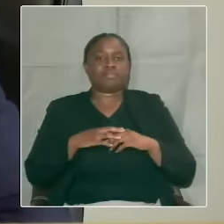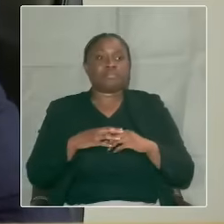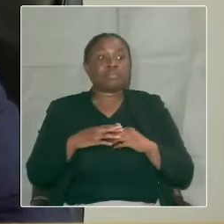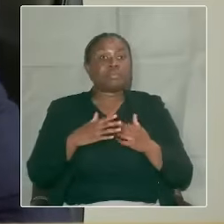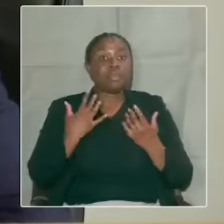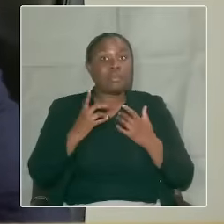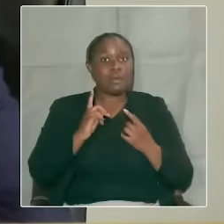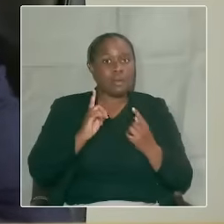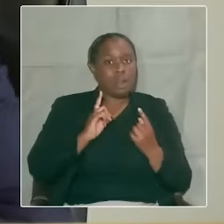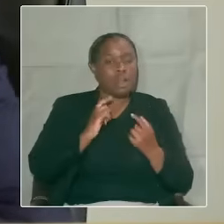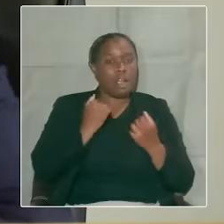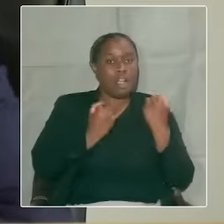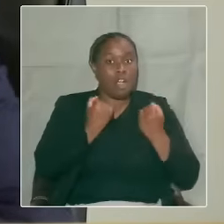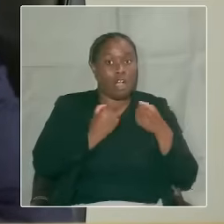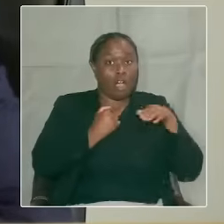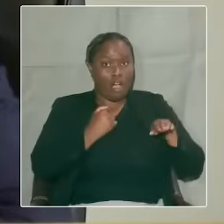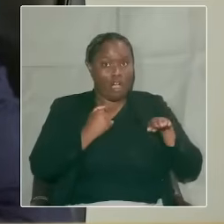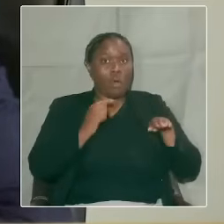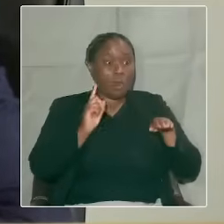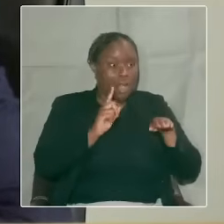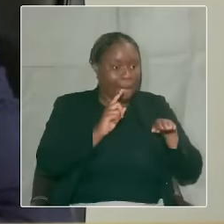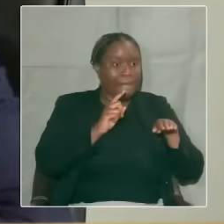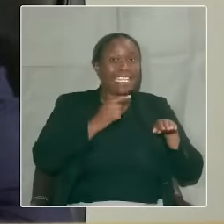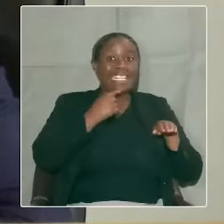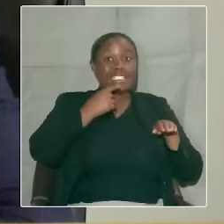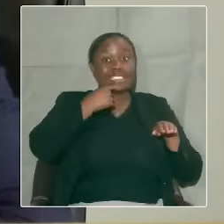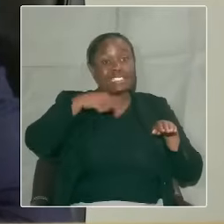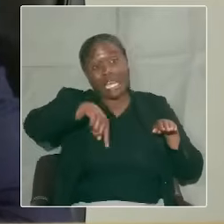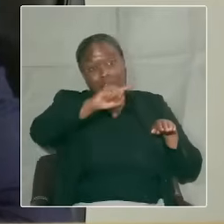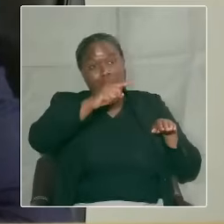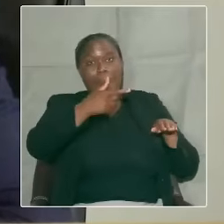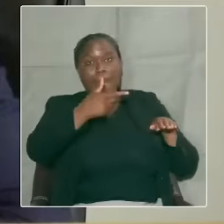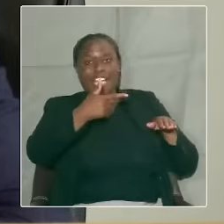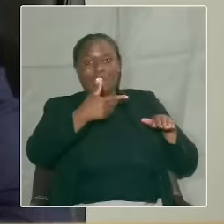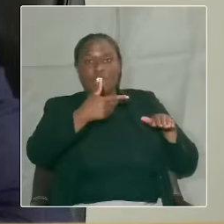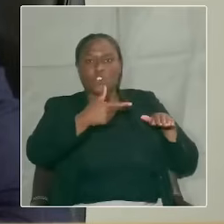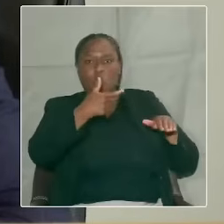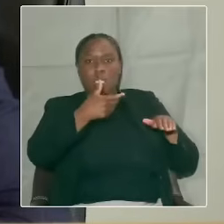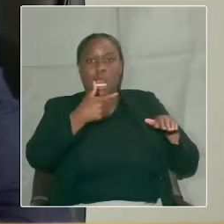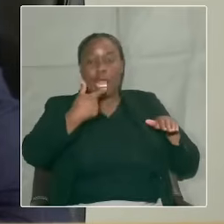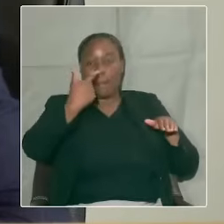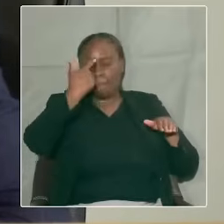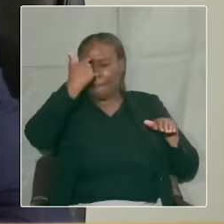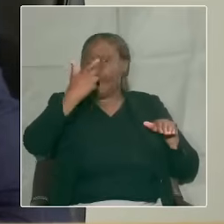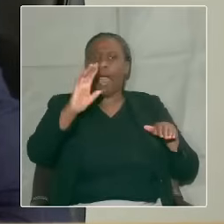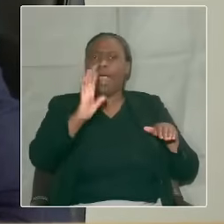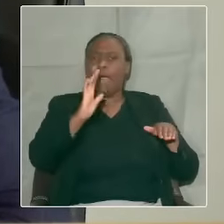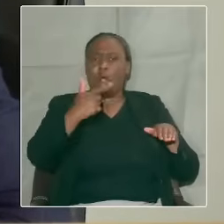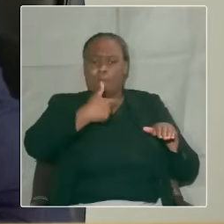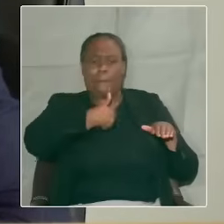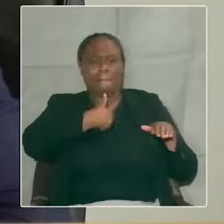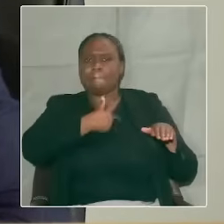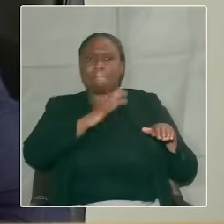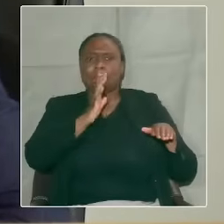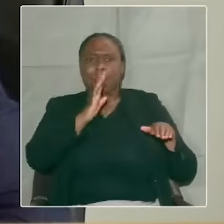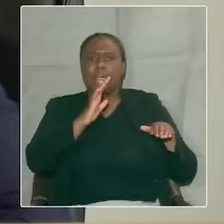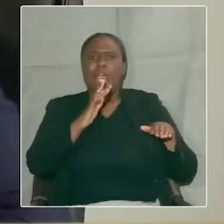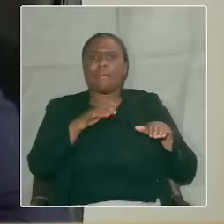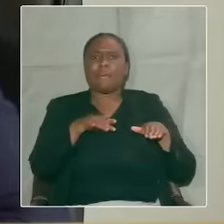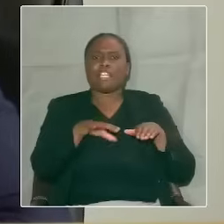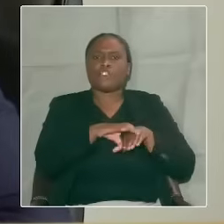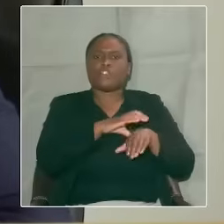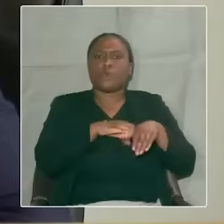somebody must shoot, but just make sure you shoot just on the shoe, don't shoot too deep on the bone.